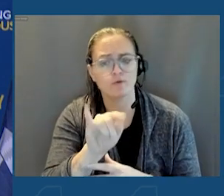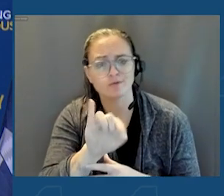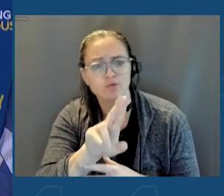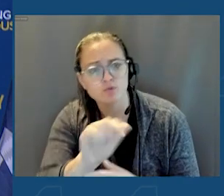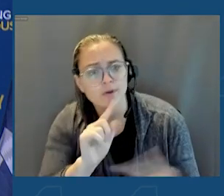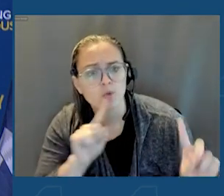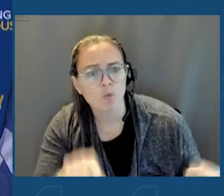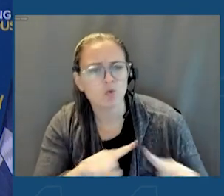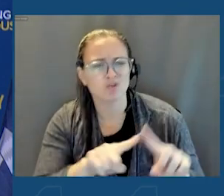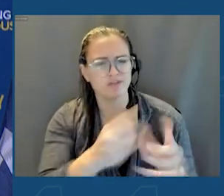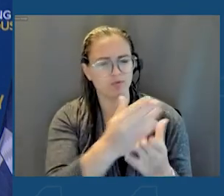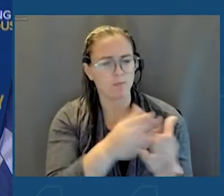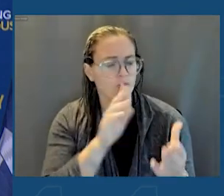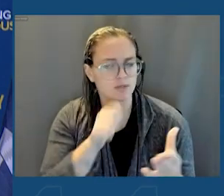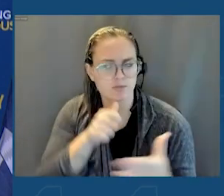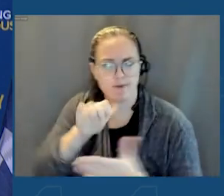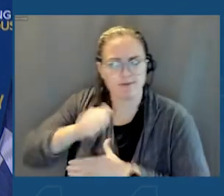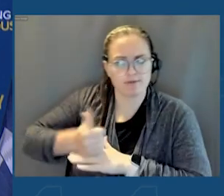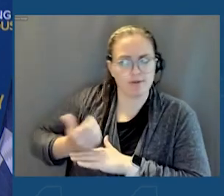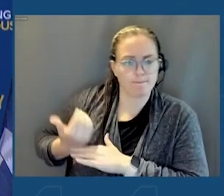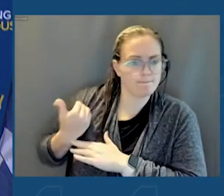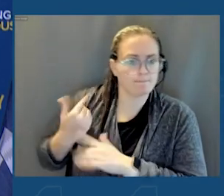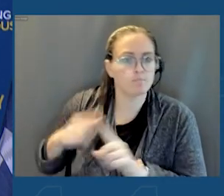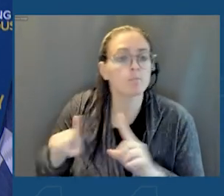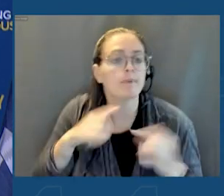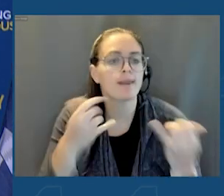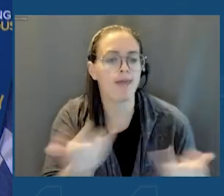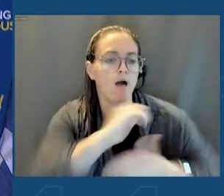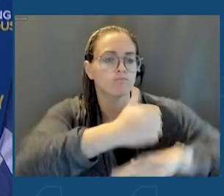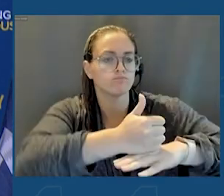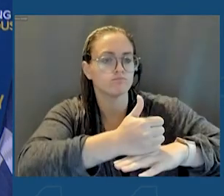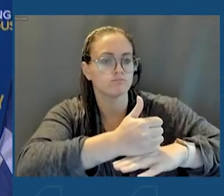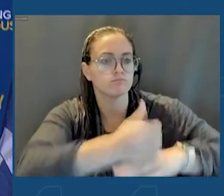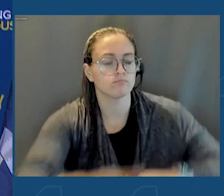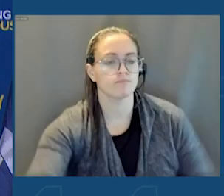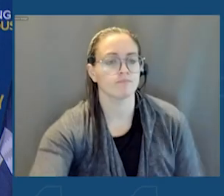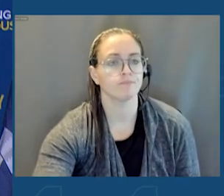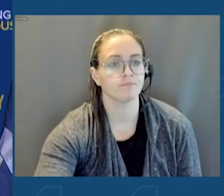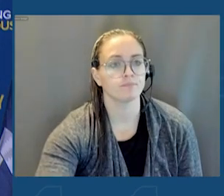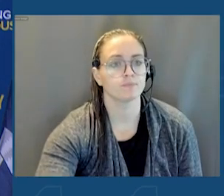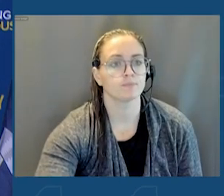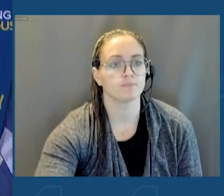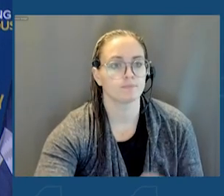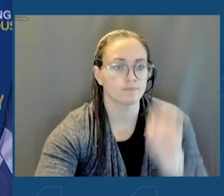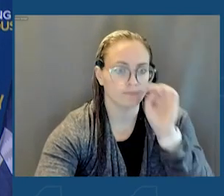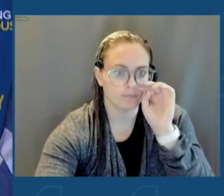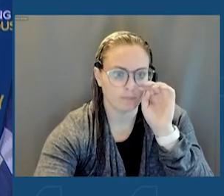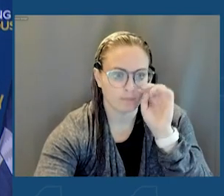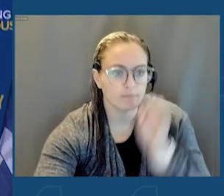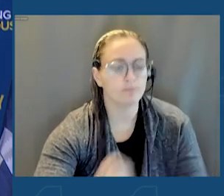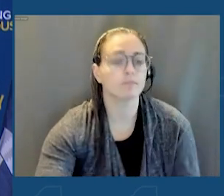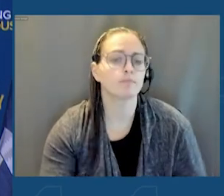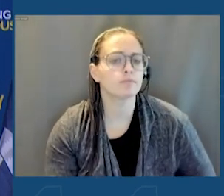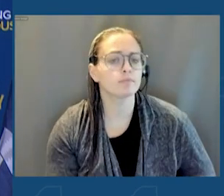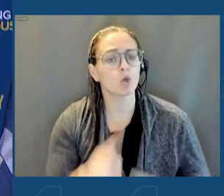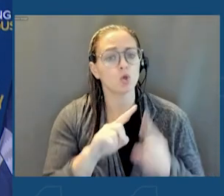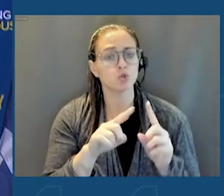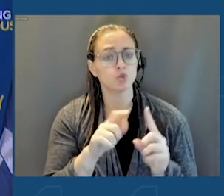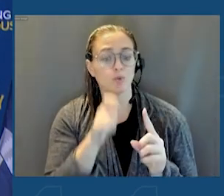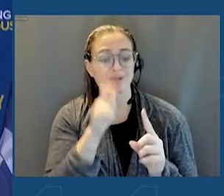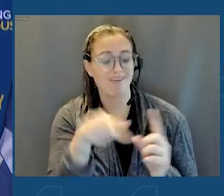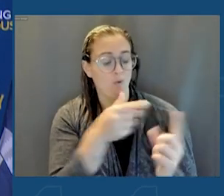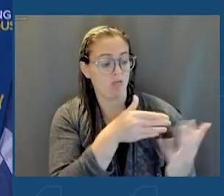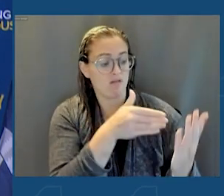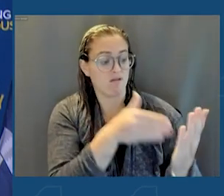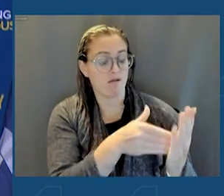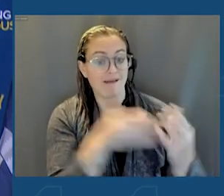now that were not in place when this industry first was born. And so this proceedings can not just be brought against the store owner, but